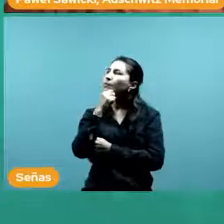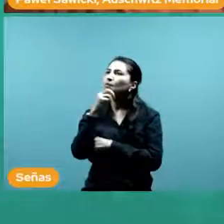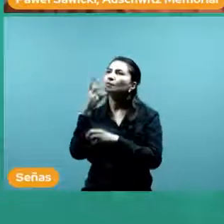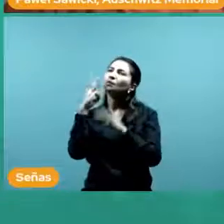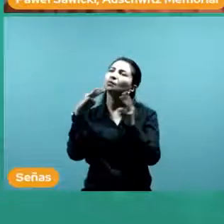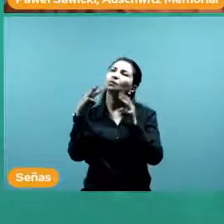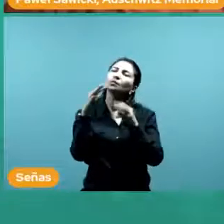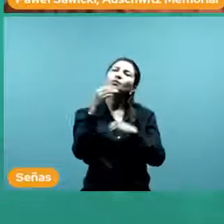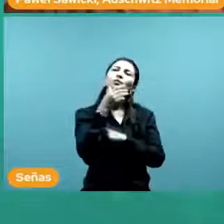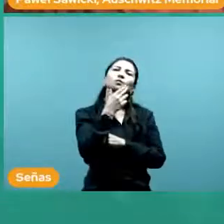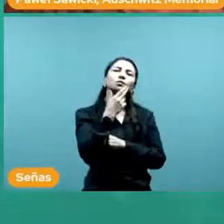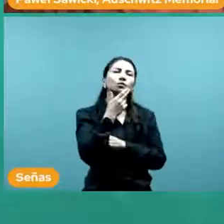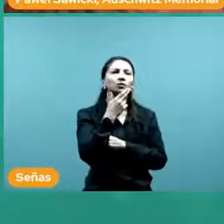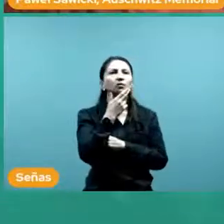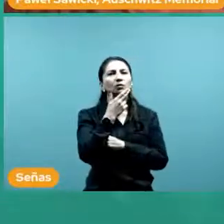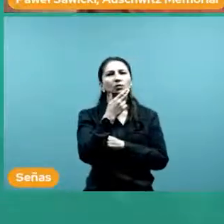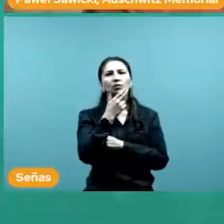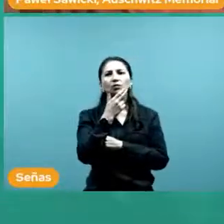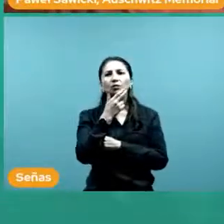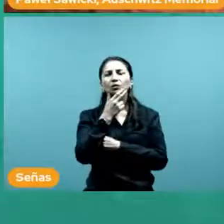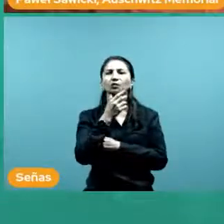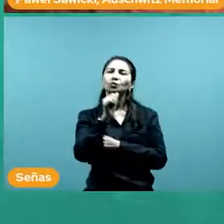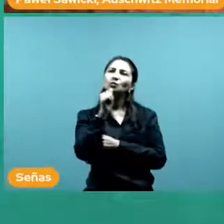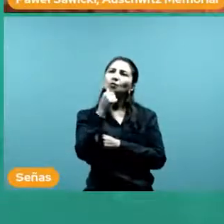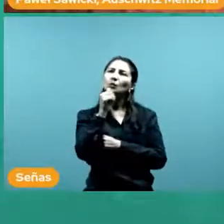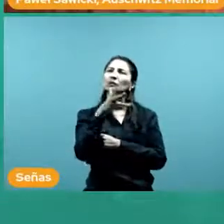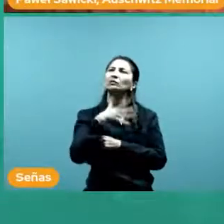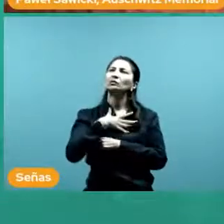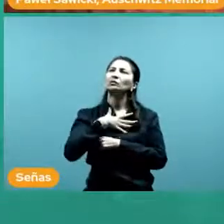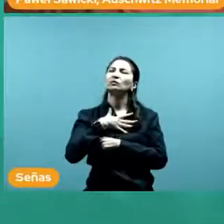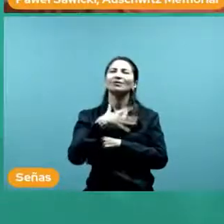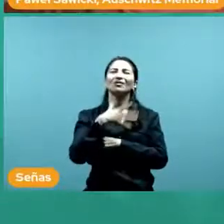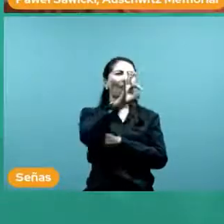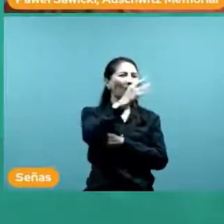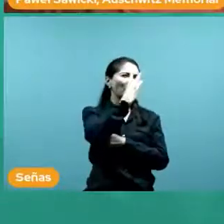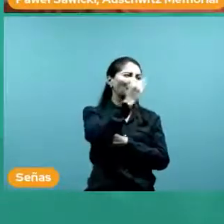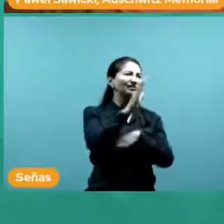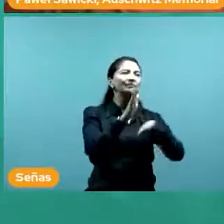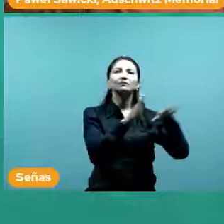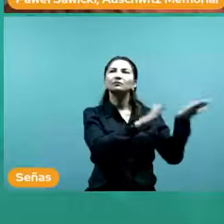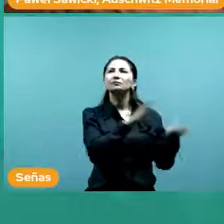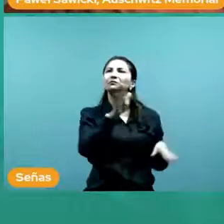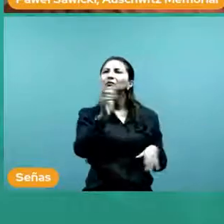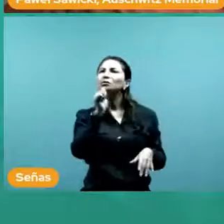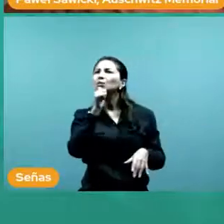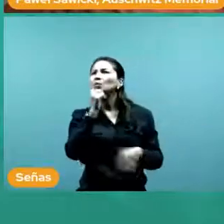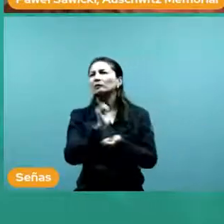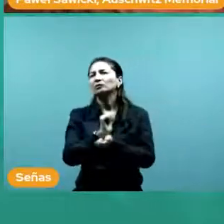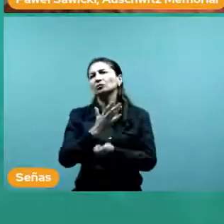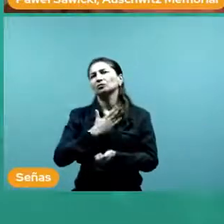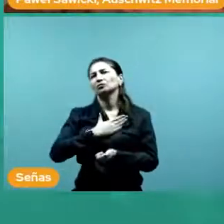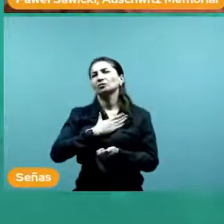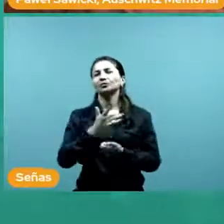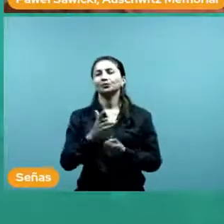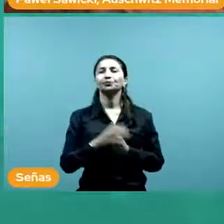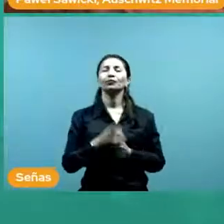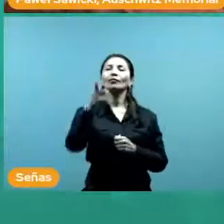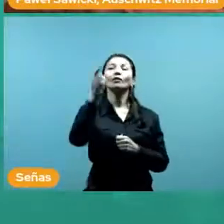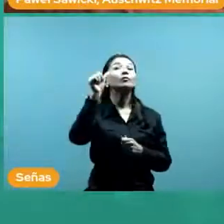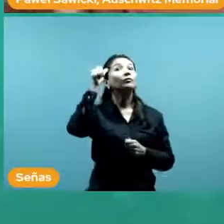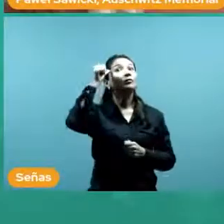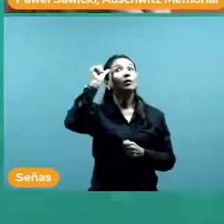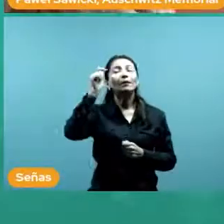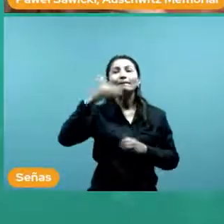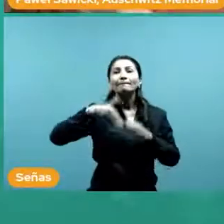los perpetradores. For example, one of the icons of memory is Anne Frank and her diary. And